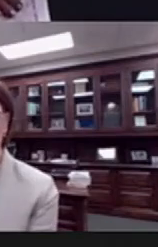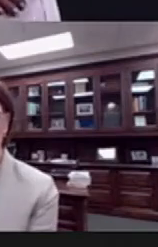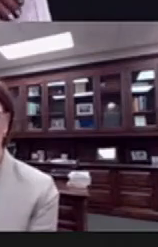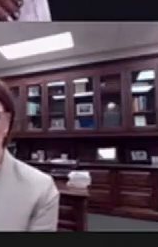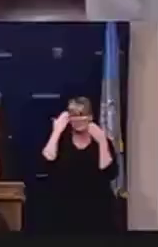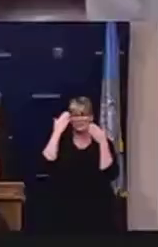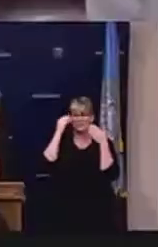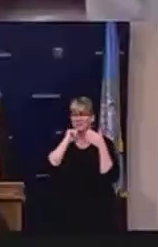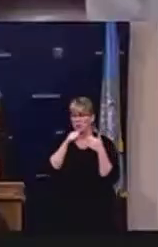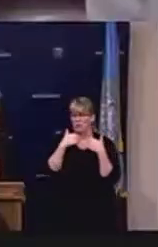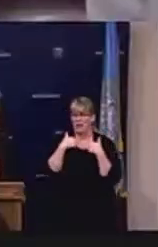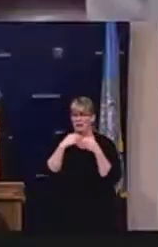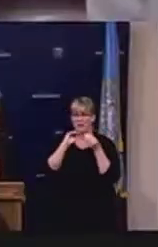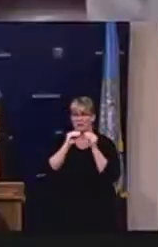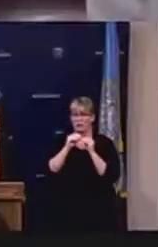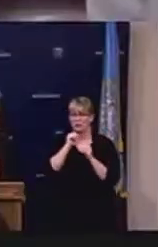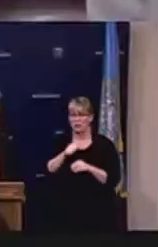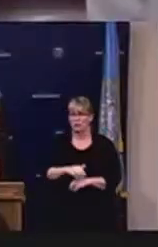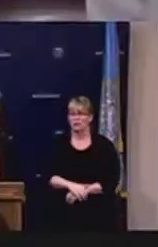though.